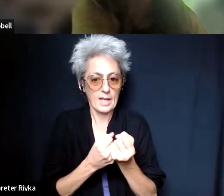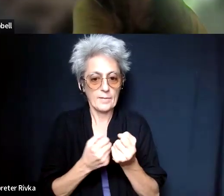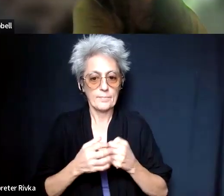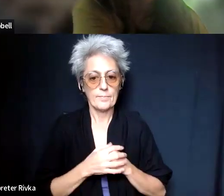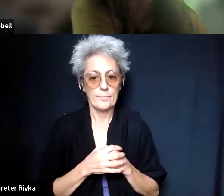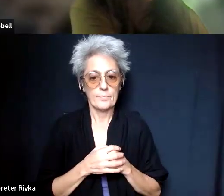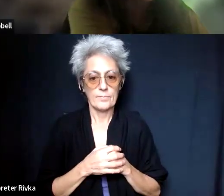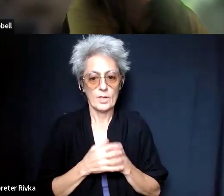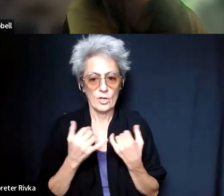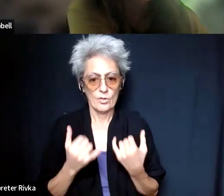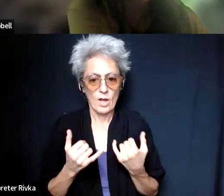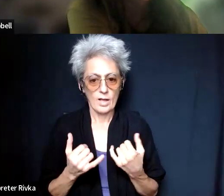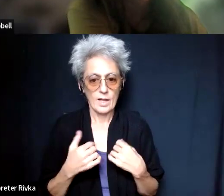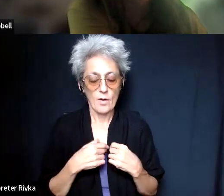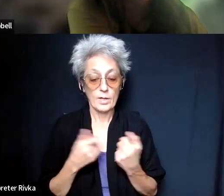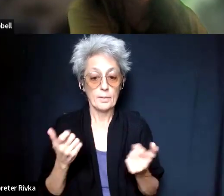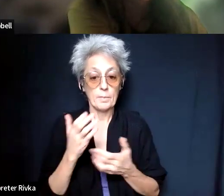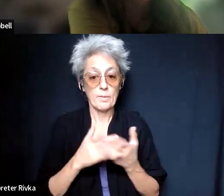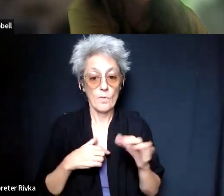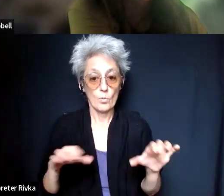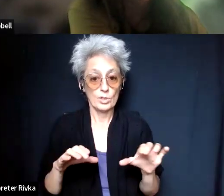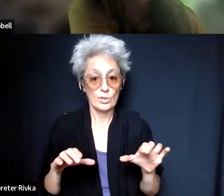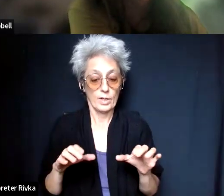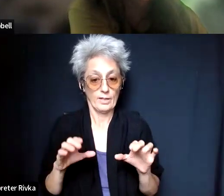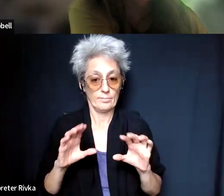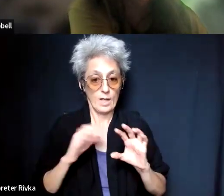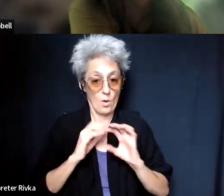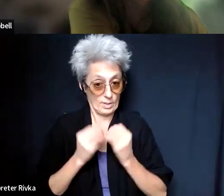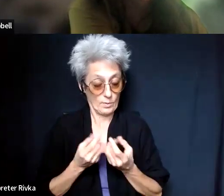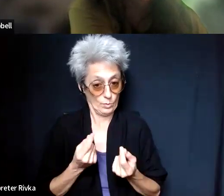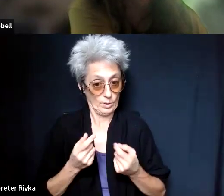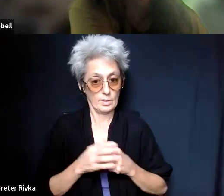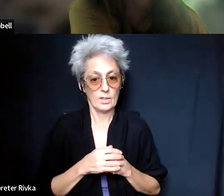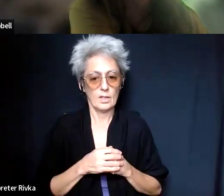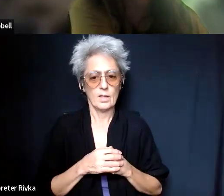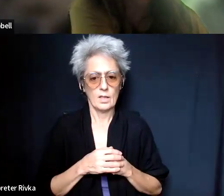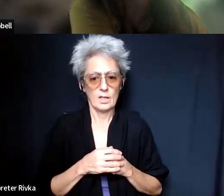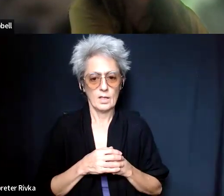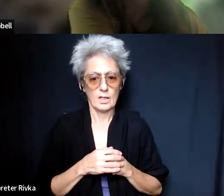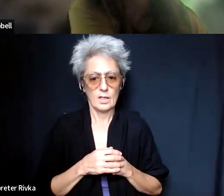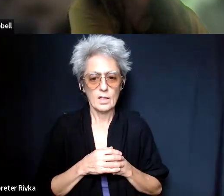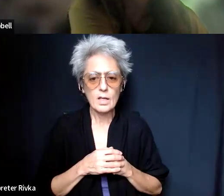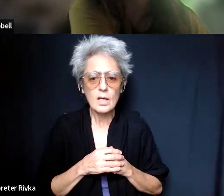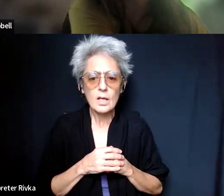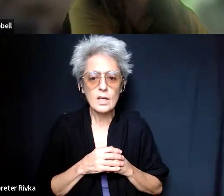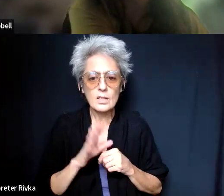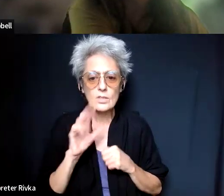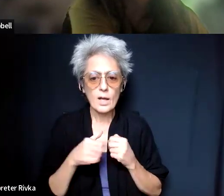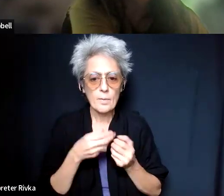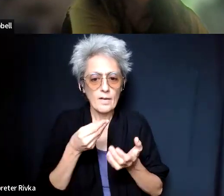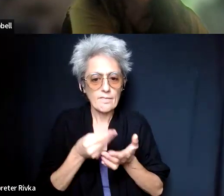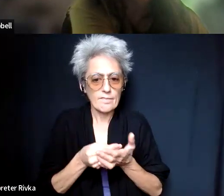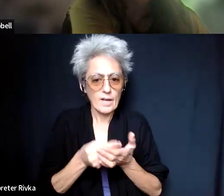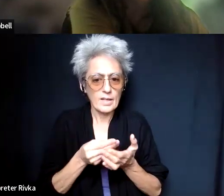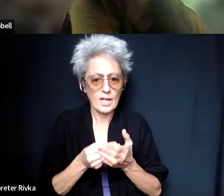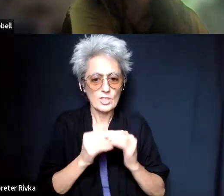And right now, a big part of what we're doing as an organization is actually addressing that financially self-sustaining piece. We're working